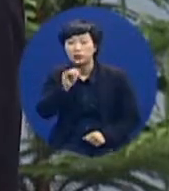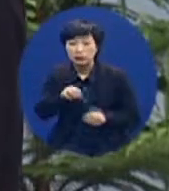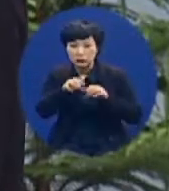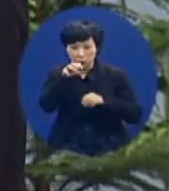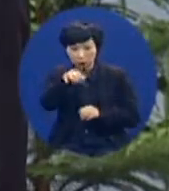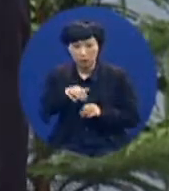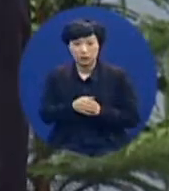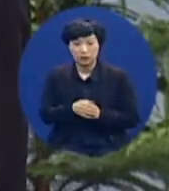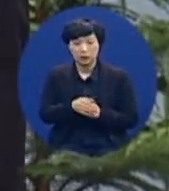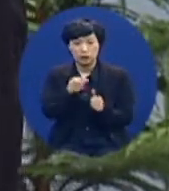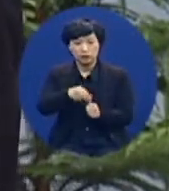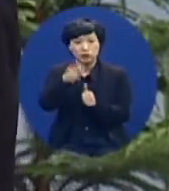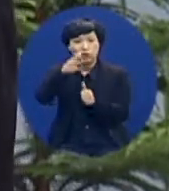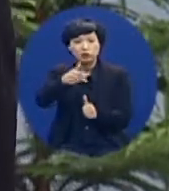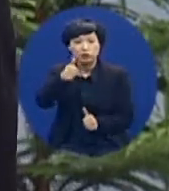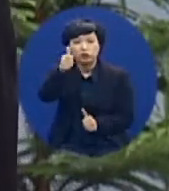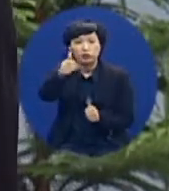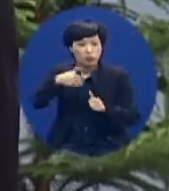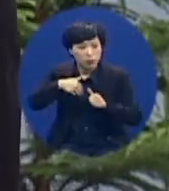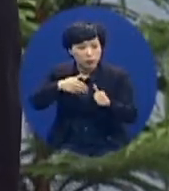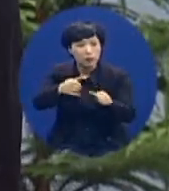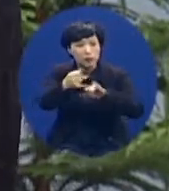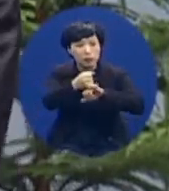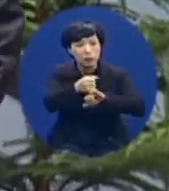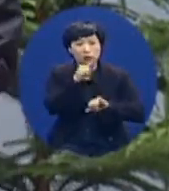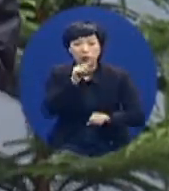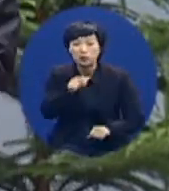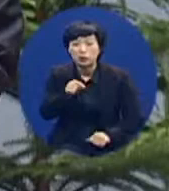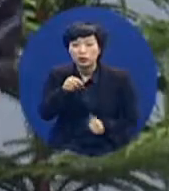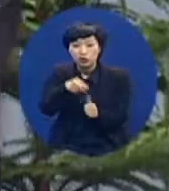the prophet prophesied about,